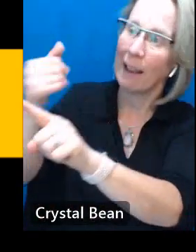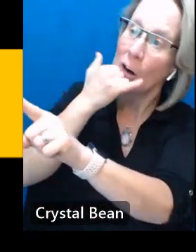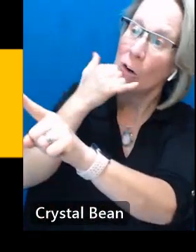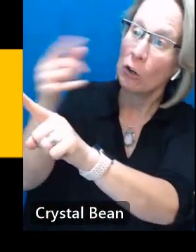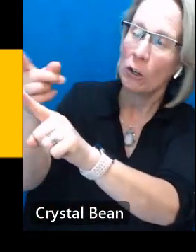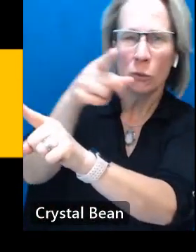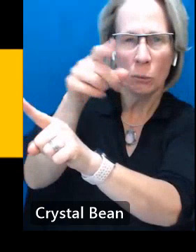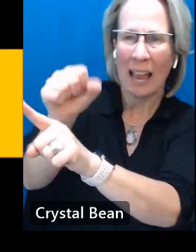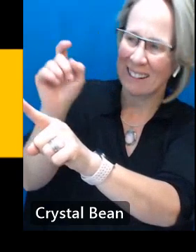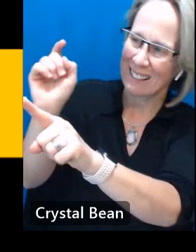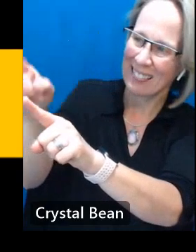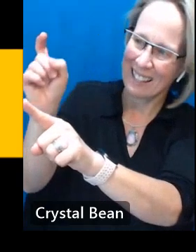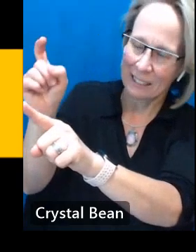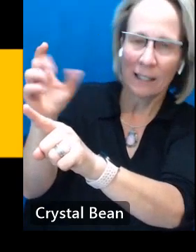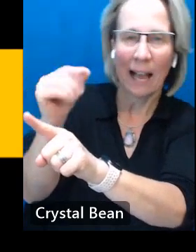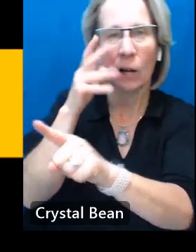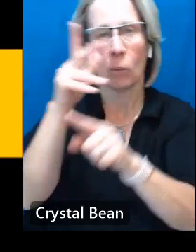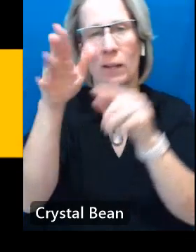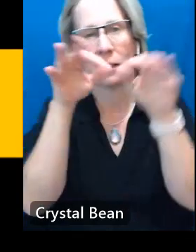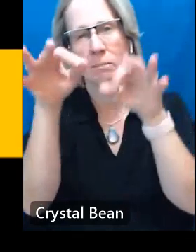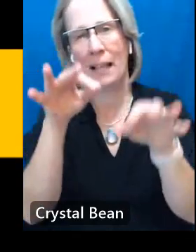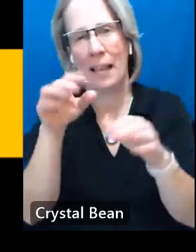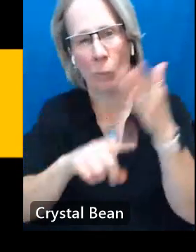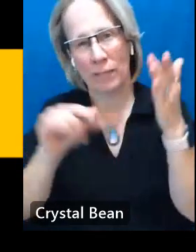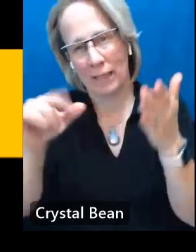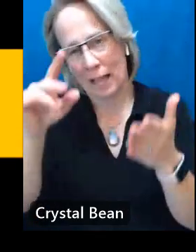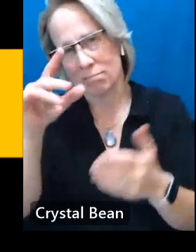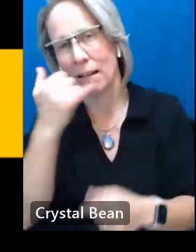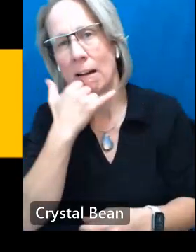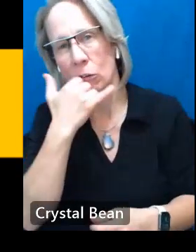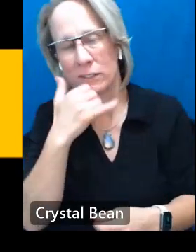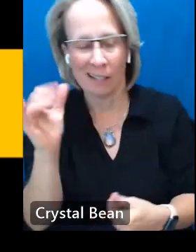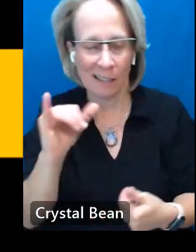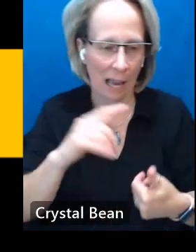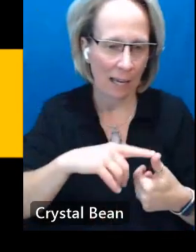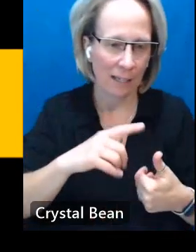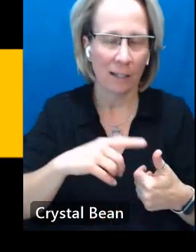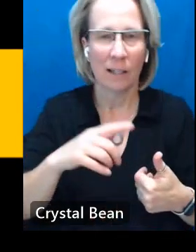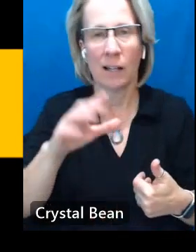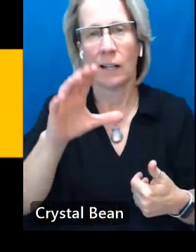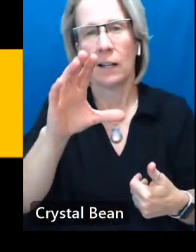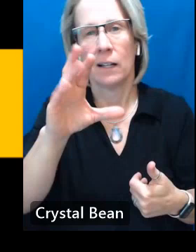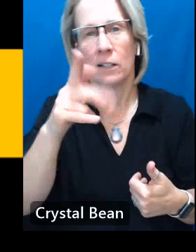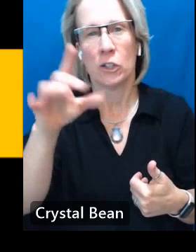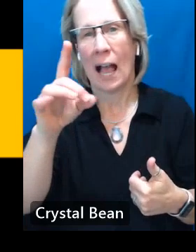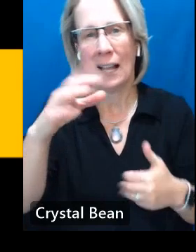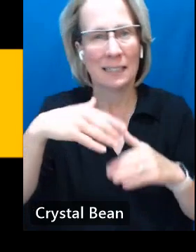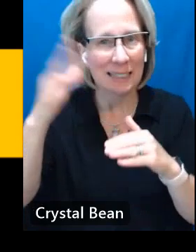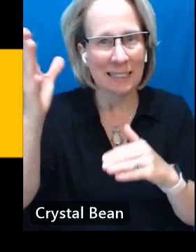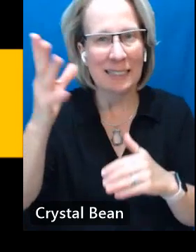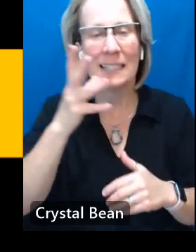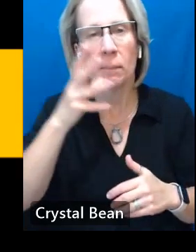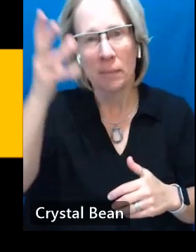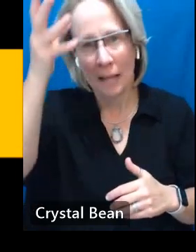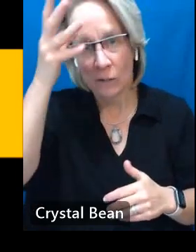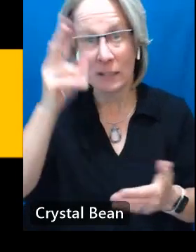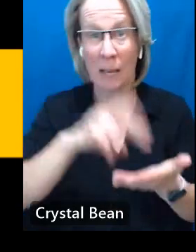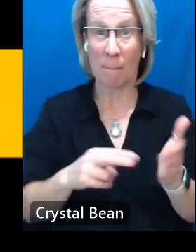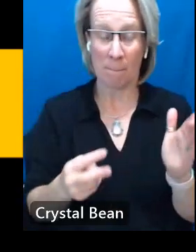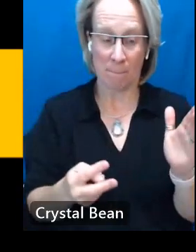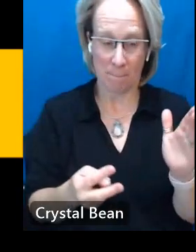was. So here are a few examples. Child exceeds parent. That's when the department level budget was not reduced